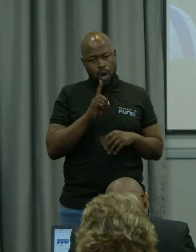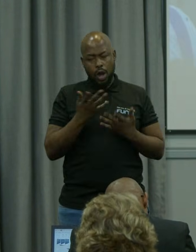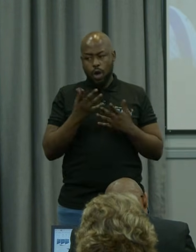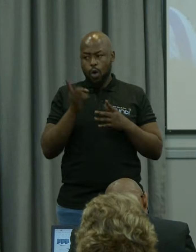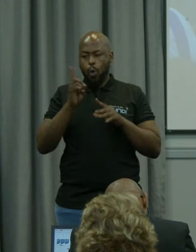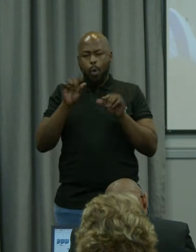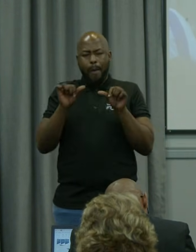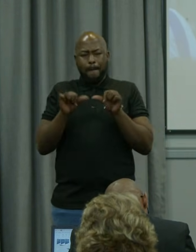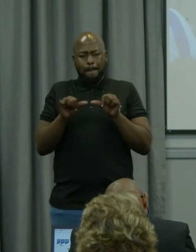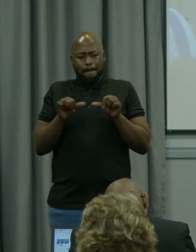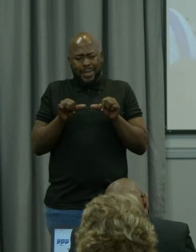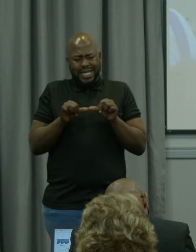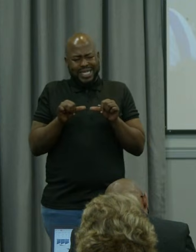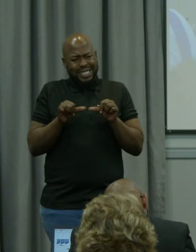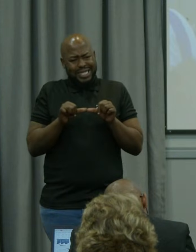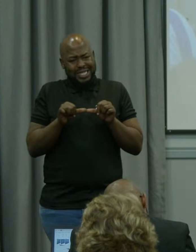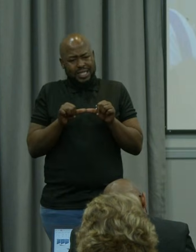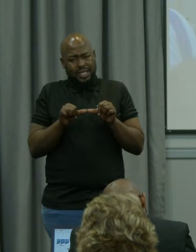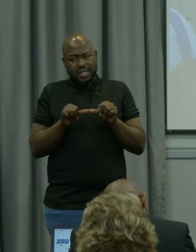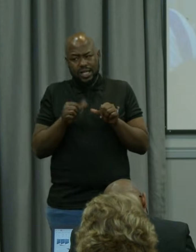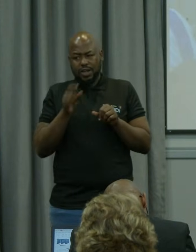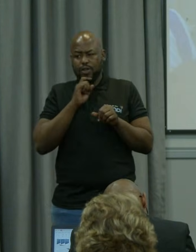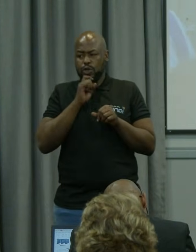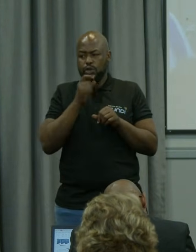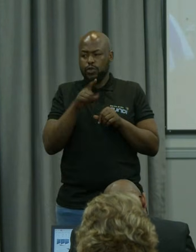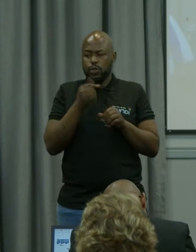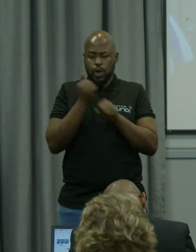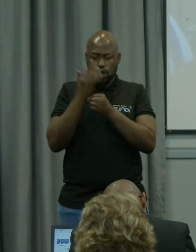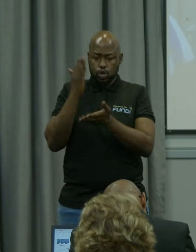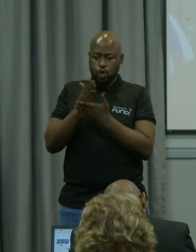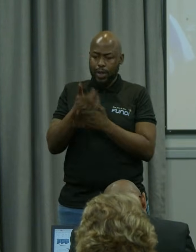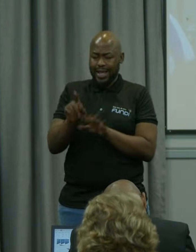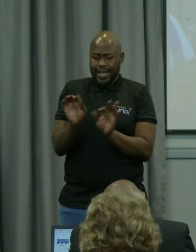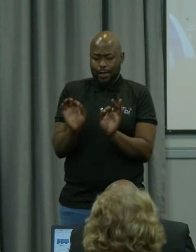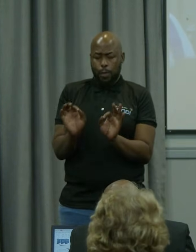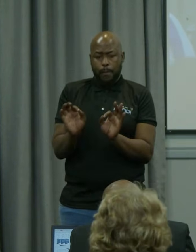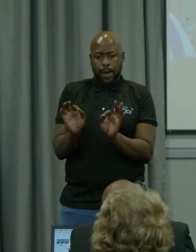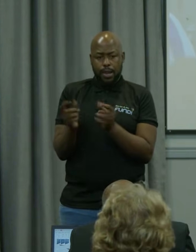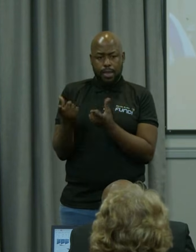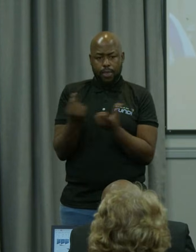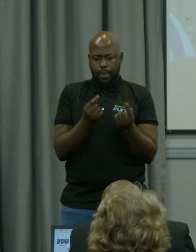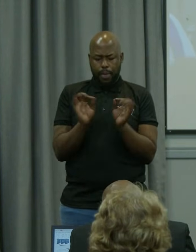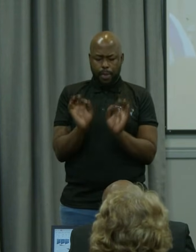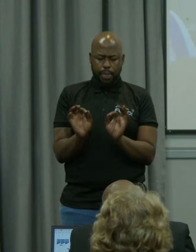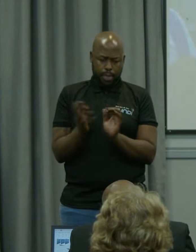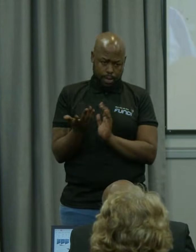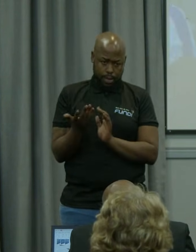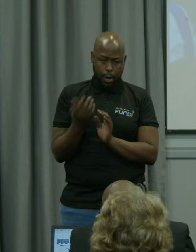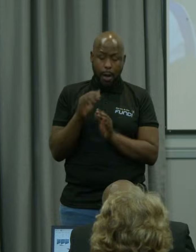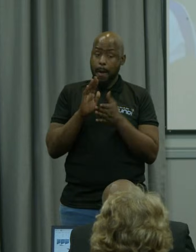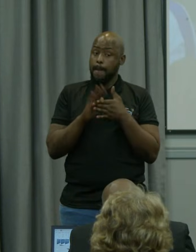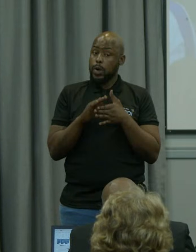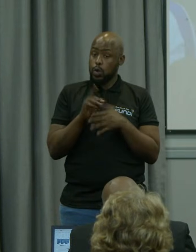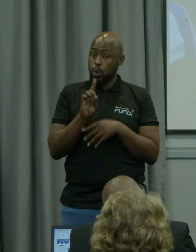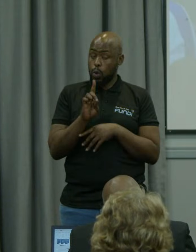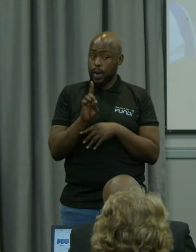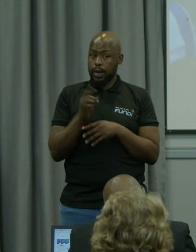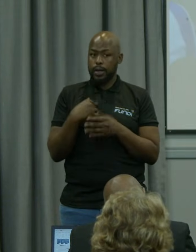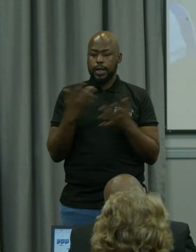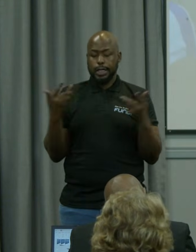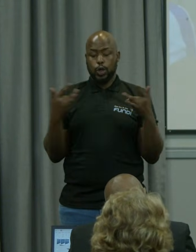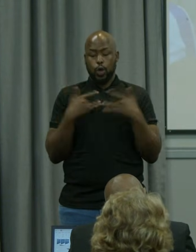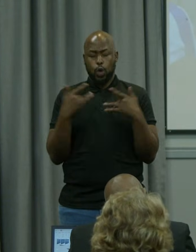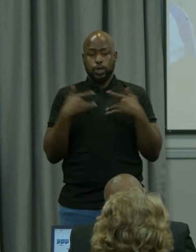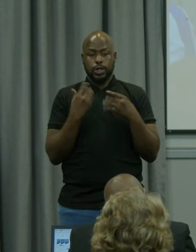measures are put in place to ensure that this screening is properly done. Because not only is the concern